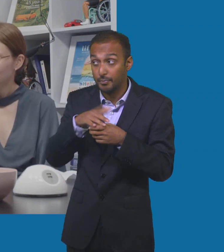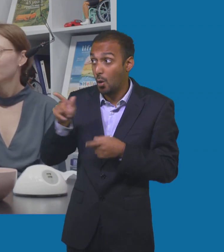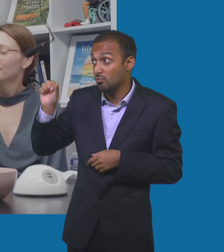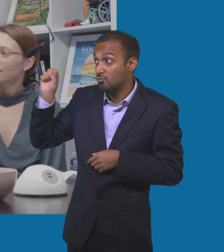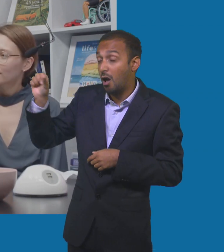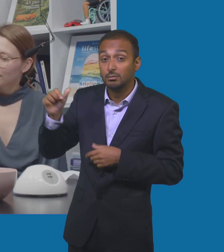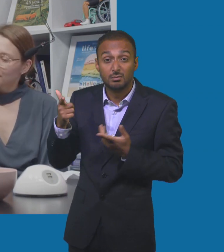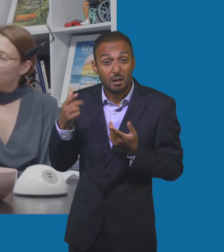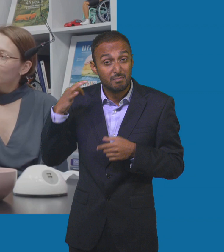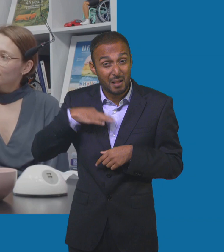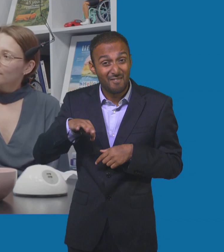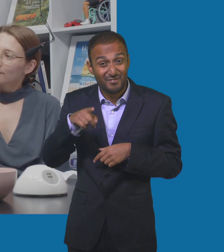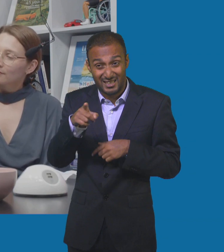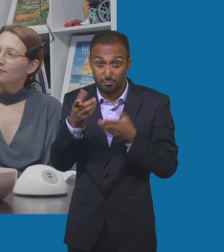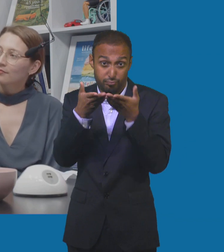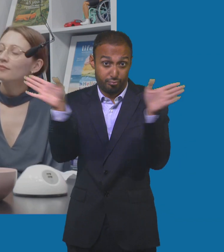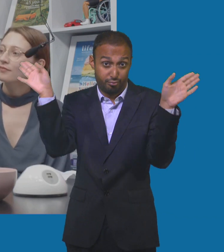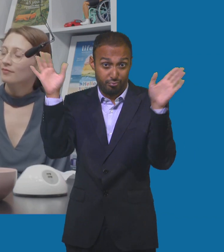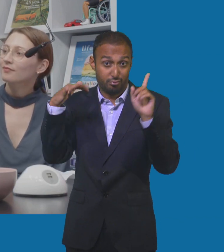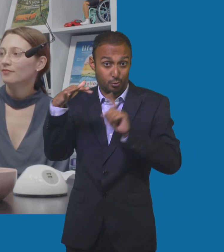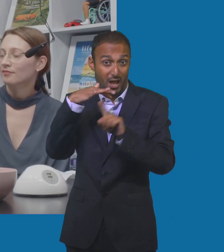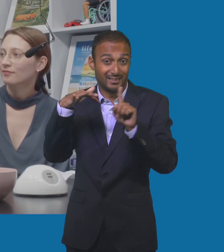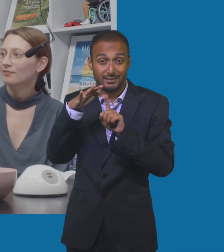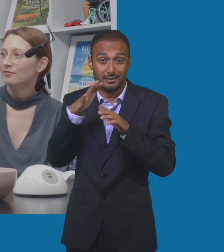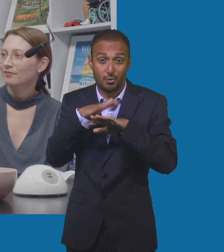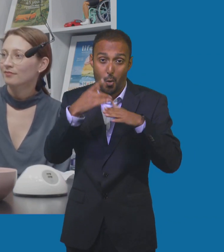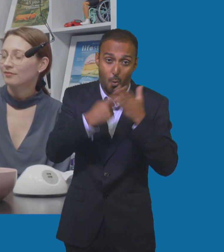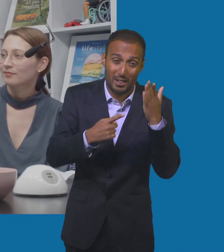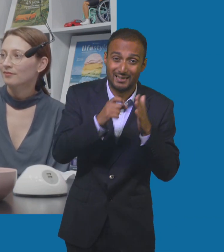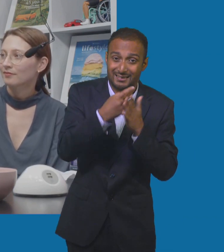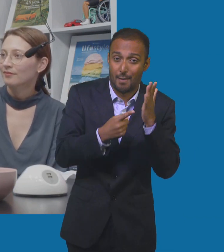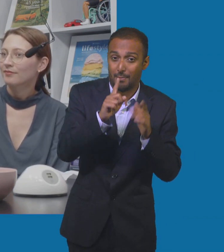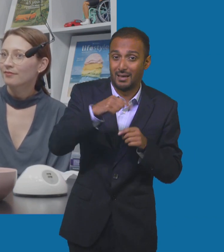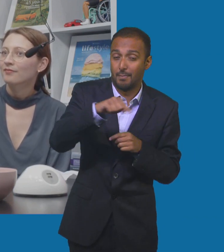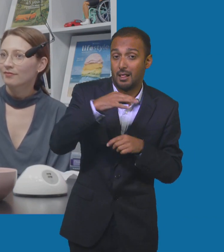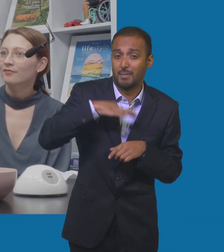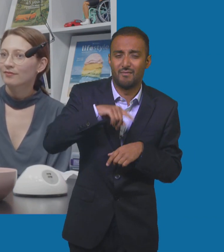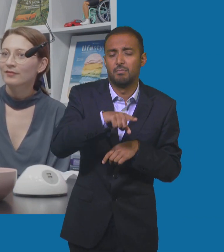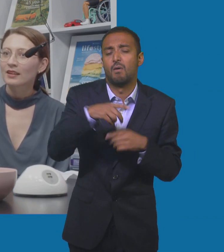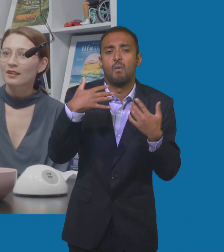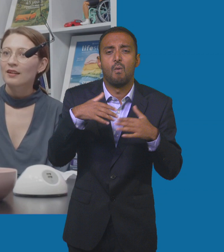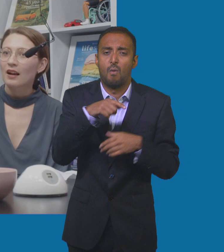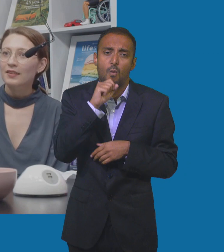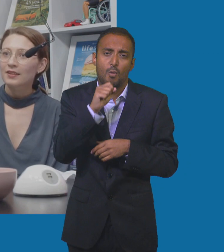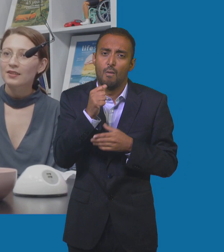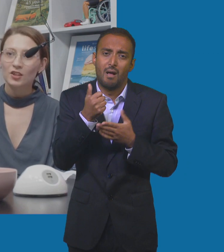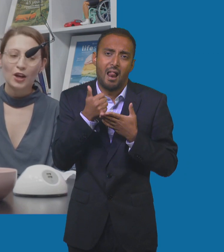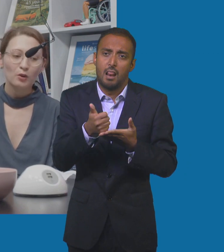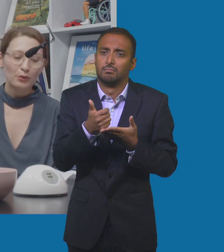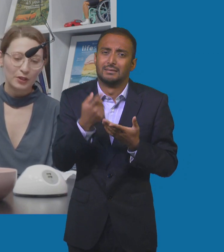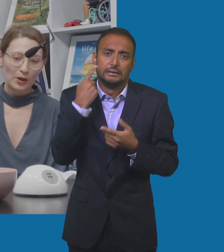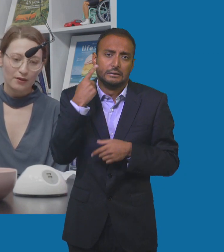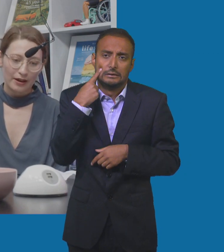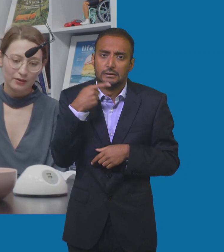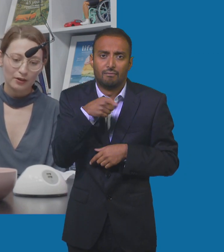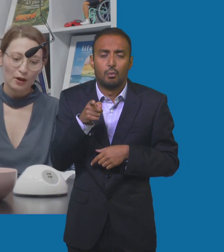benefit wider society because there are applications beyond that. But God, what like how much easier would that make life for the disabled community? I think there's a